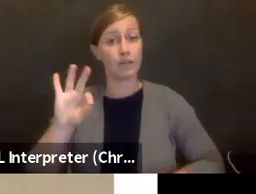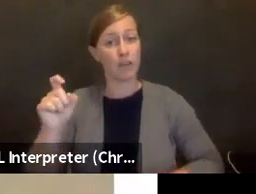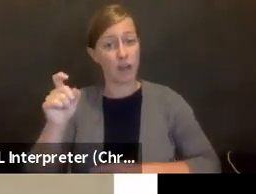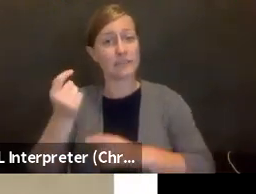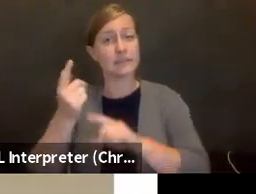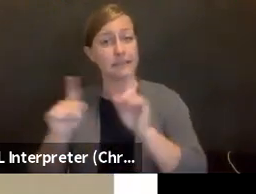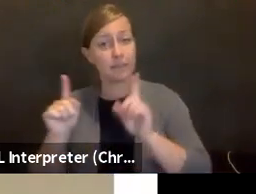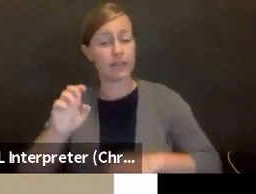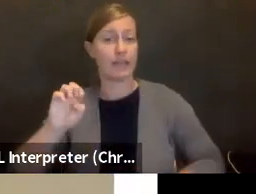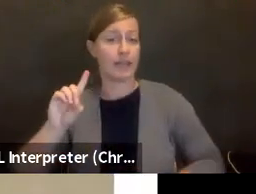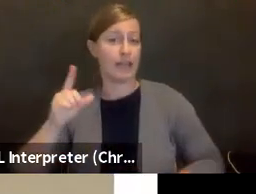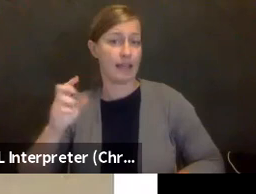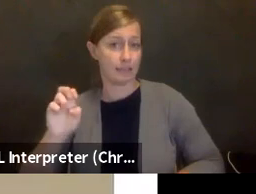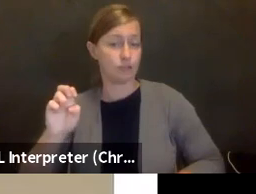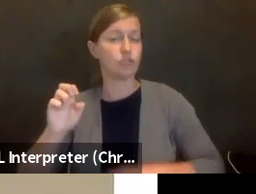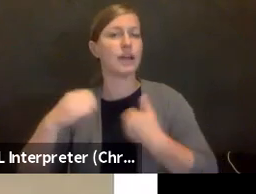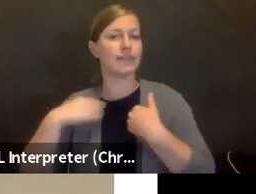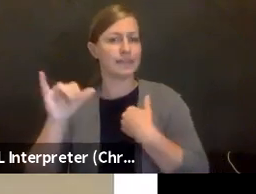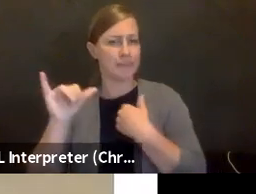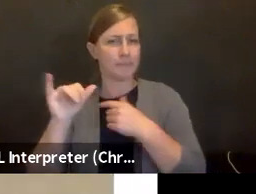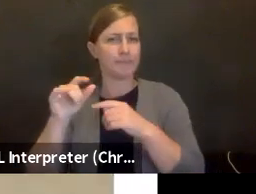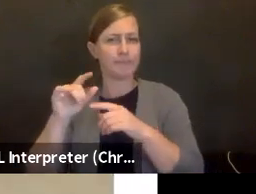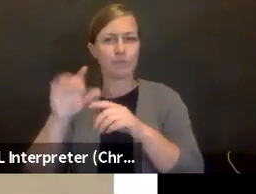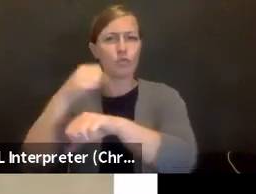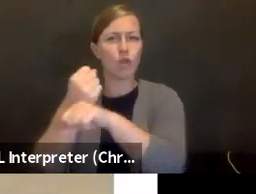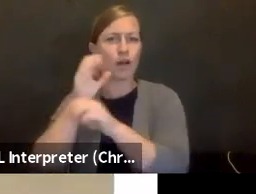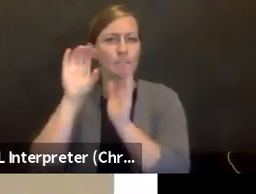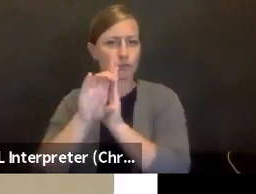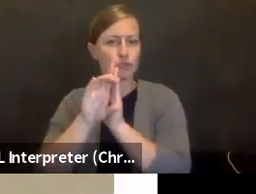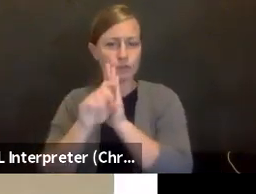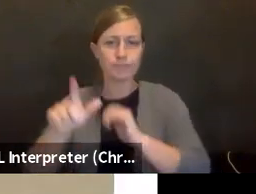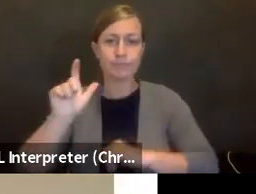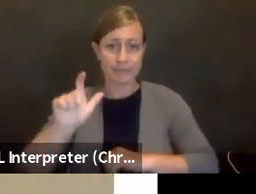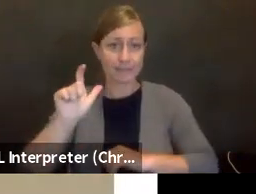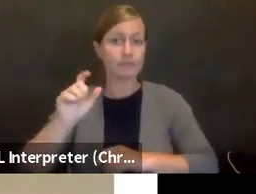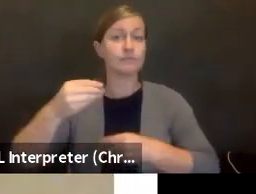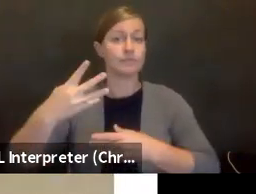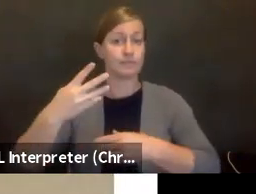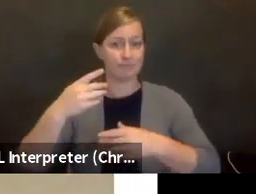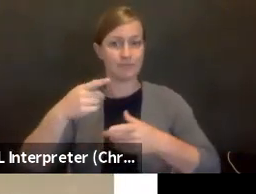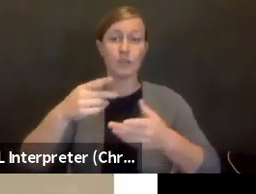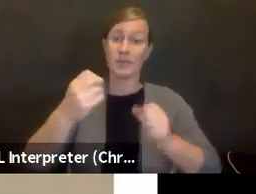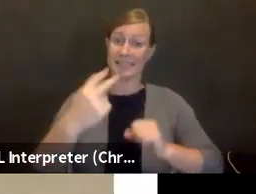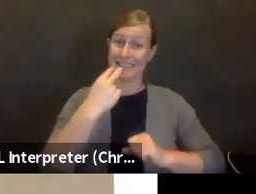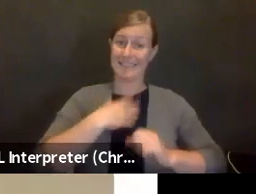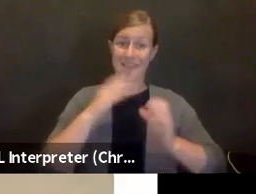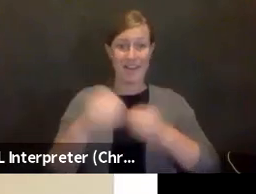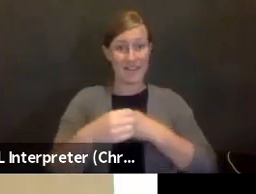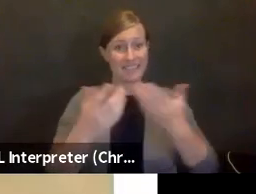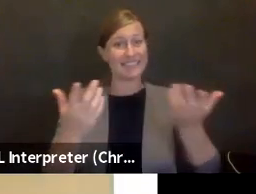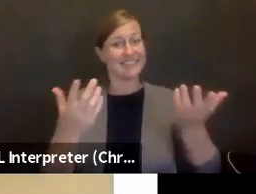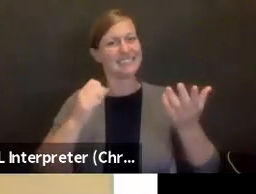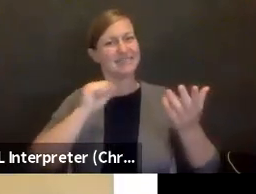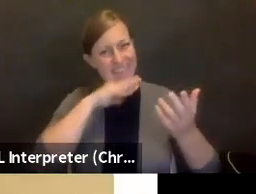have the same option with the lock. So you'll see my camera, which means you see my office. And yes, it's messy, and yes, I